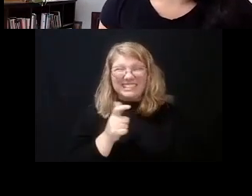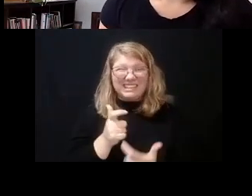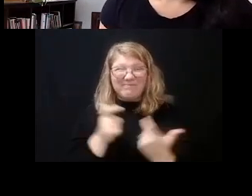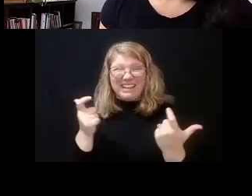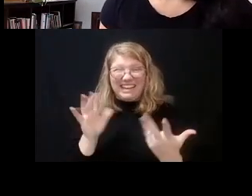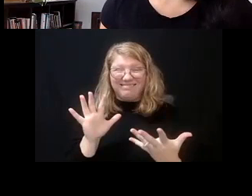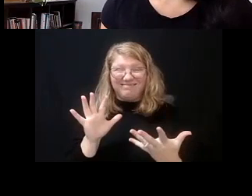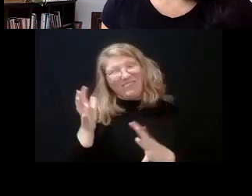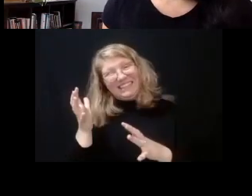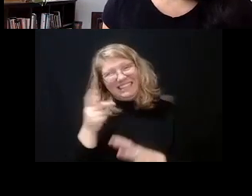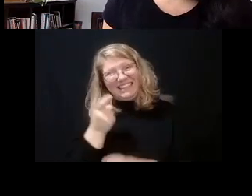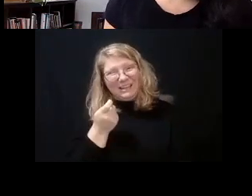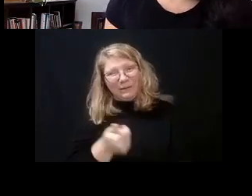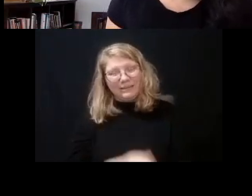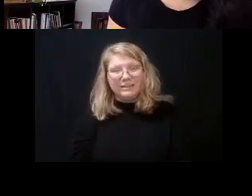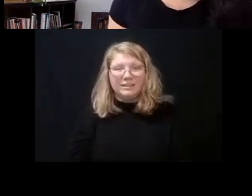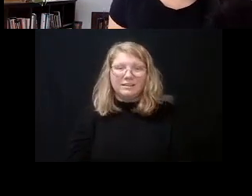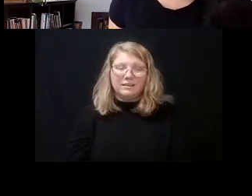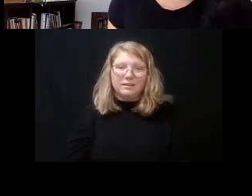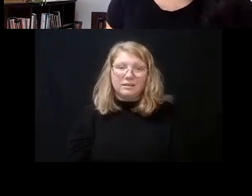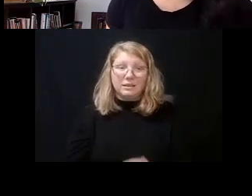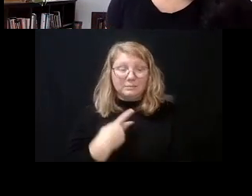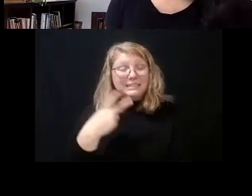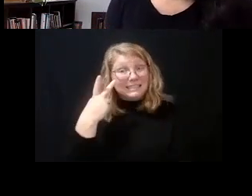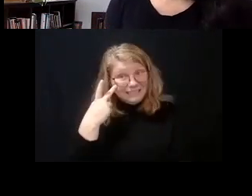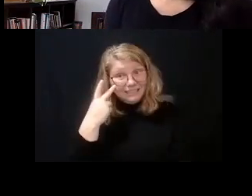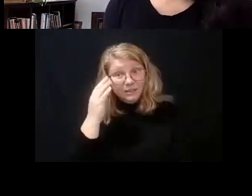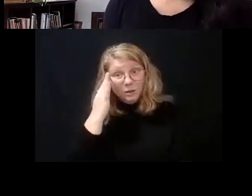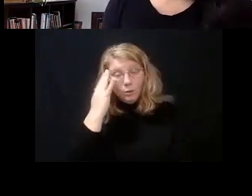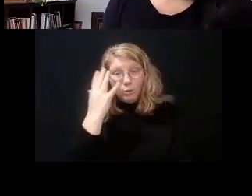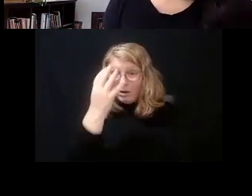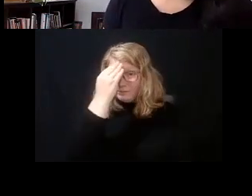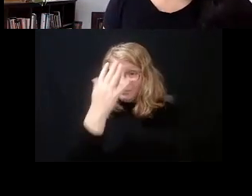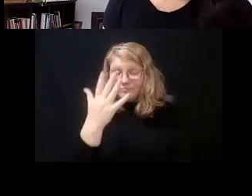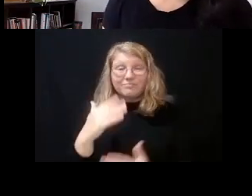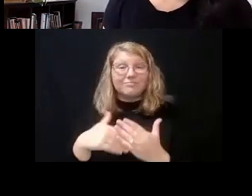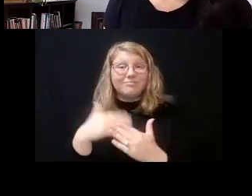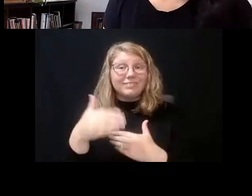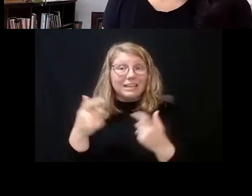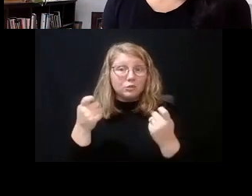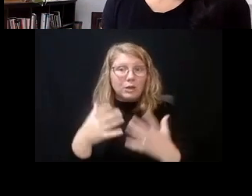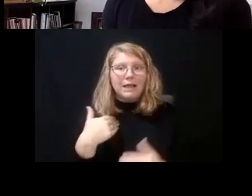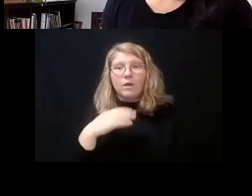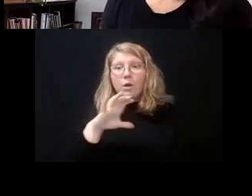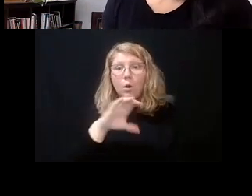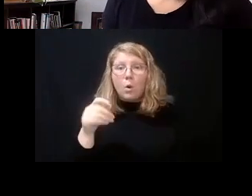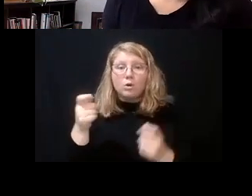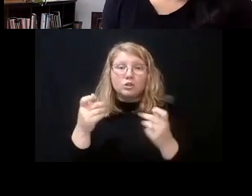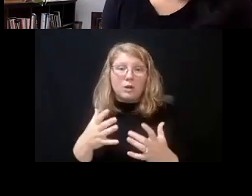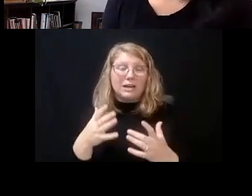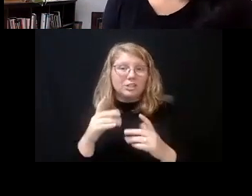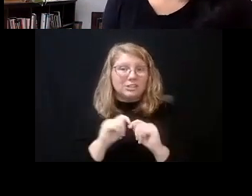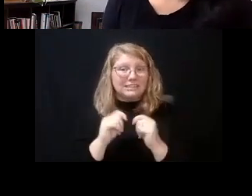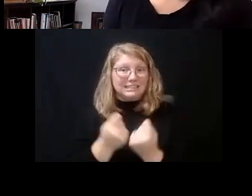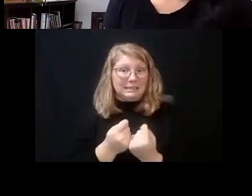puzzle. I am seeing, I do want to lift up, the next directors. We have a co-director team at API Chaya now, and they